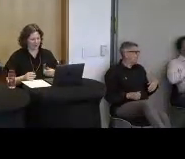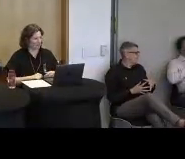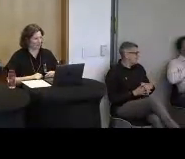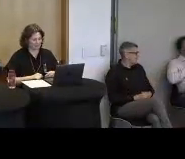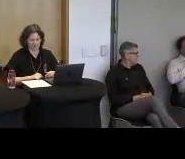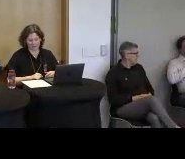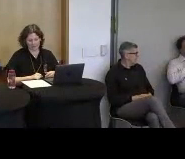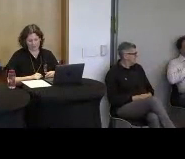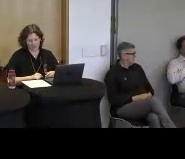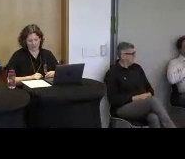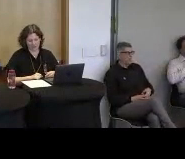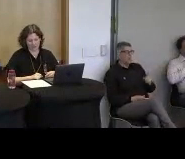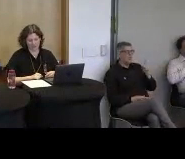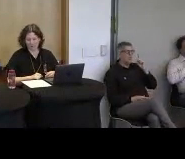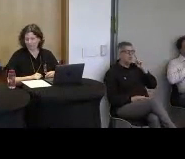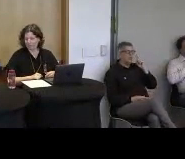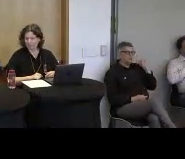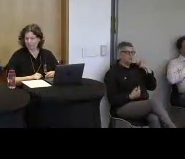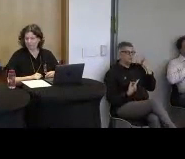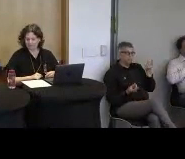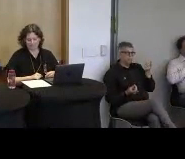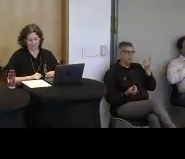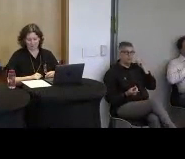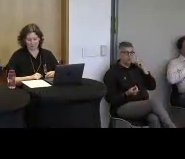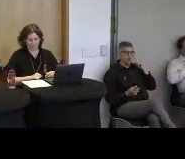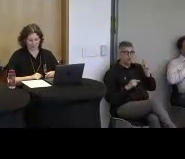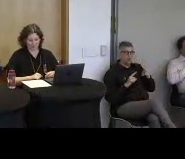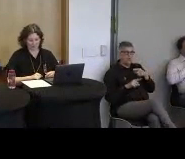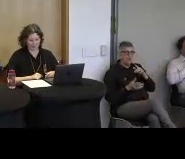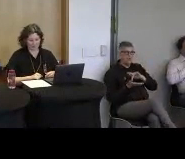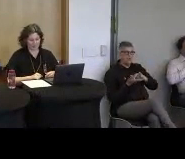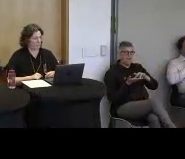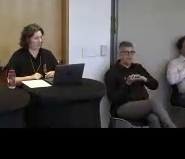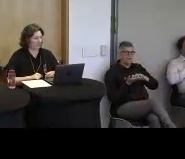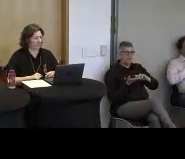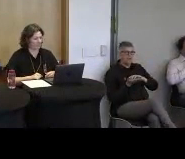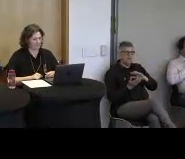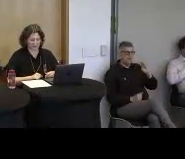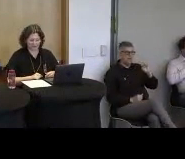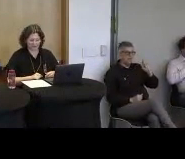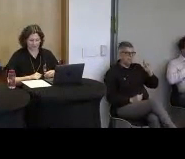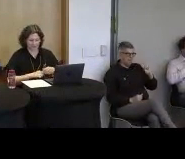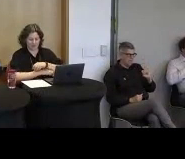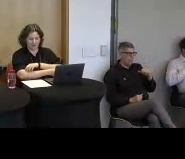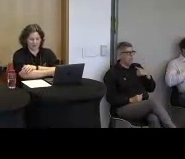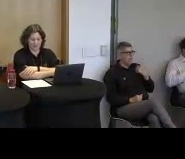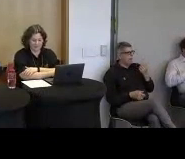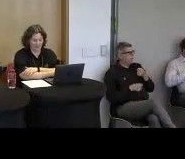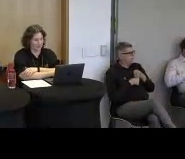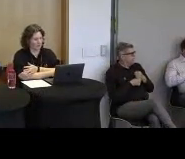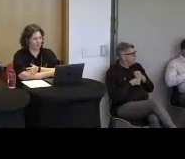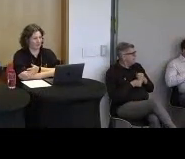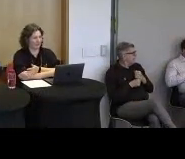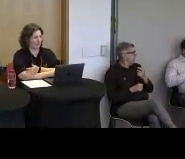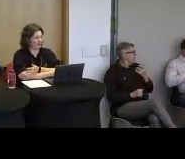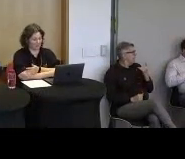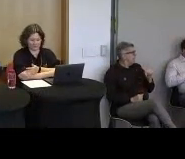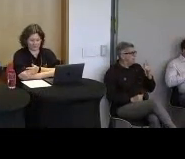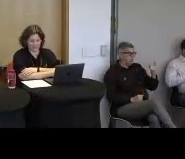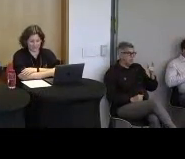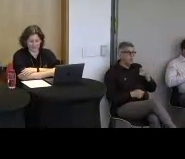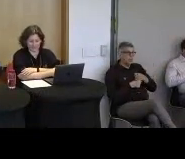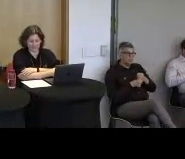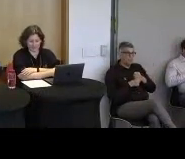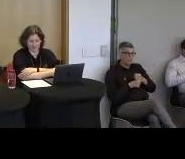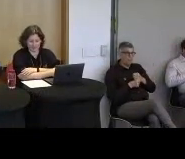So you've heard a lot about tactile maps, why they're important, how to read them, and some about how they're made. And now you will get to make